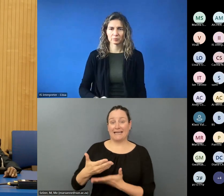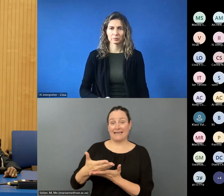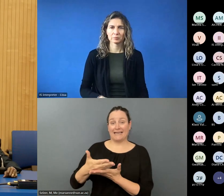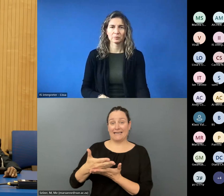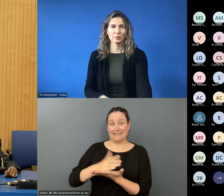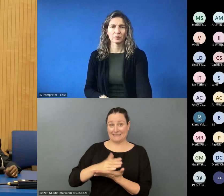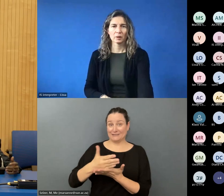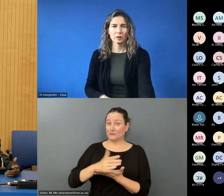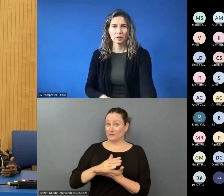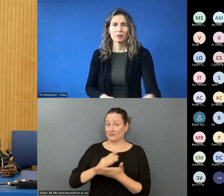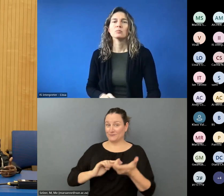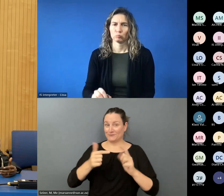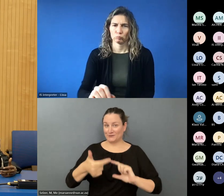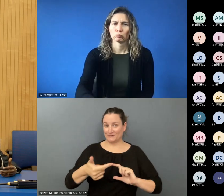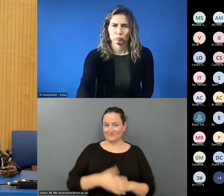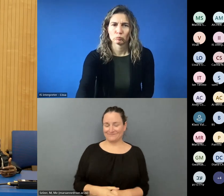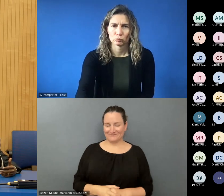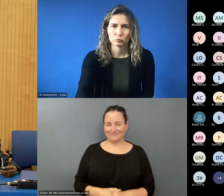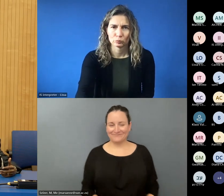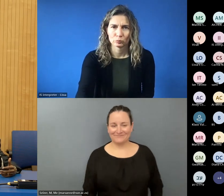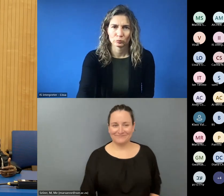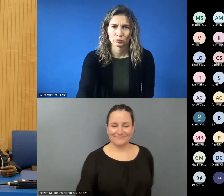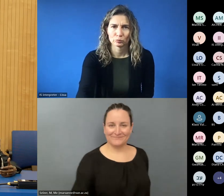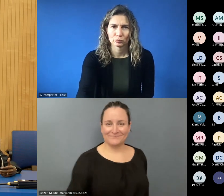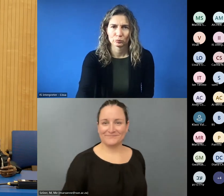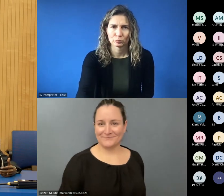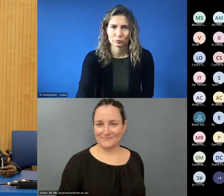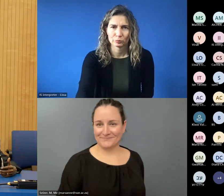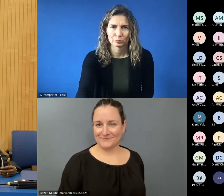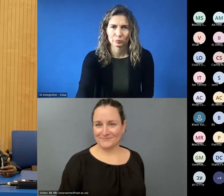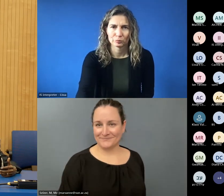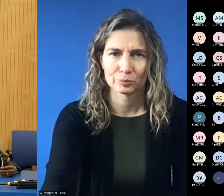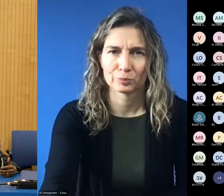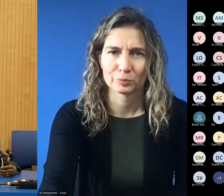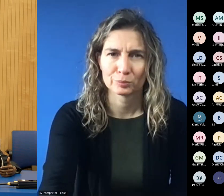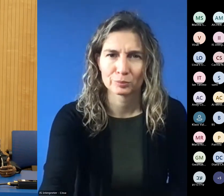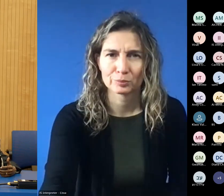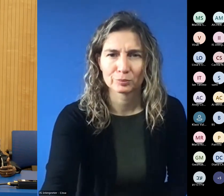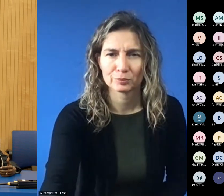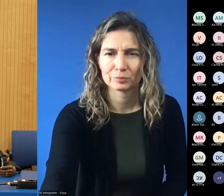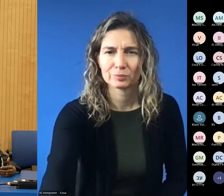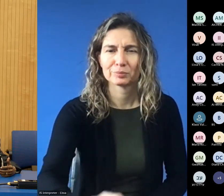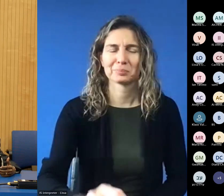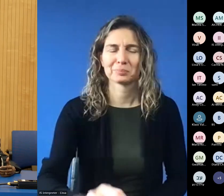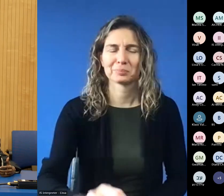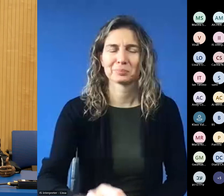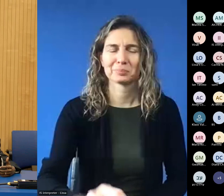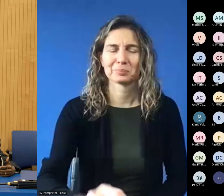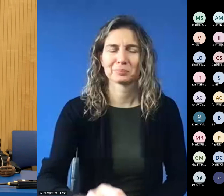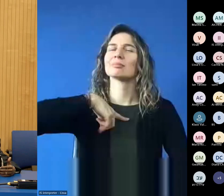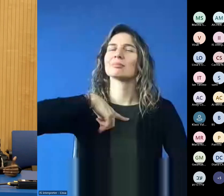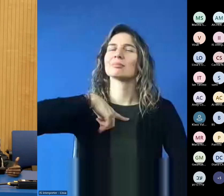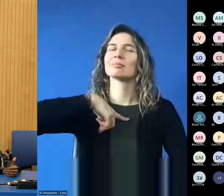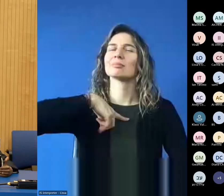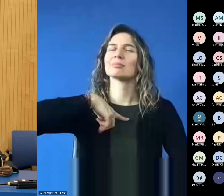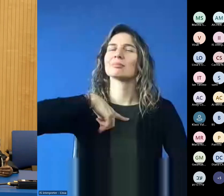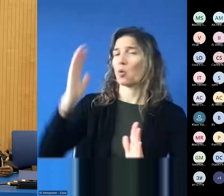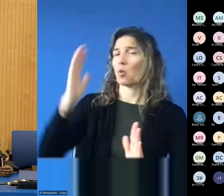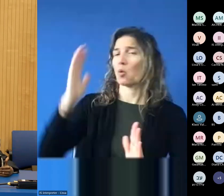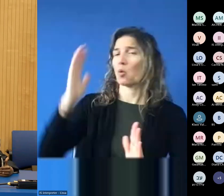we always think of the future. And I think what you're doing is going to be very useful to